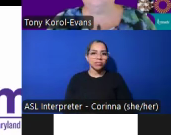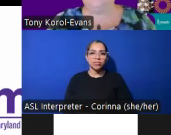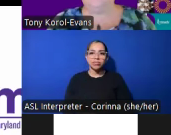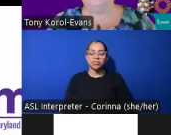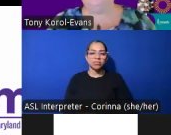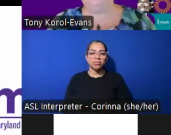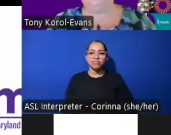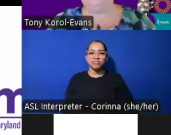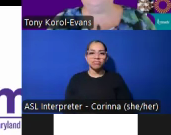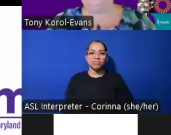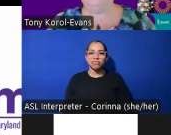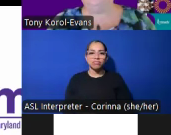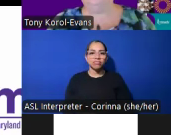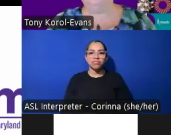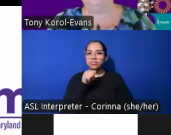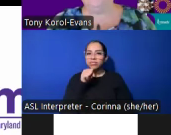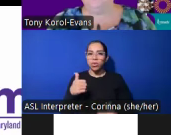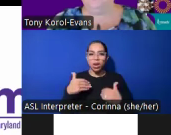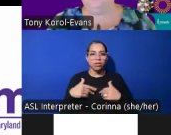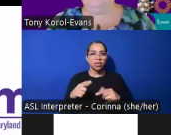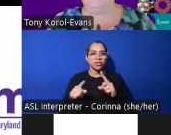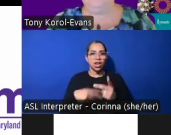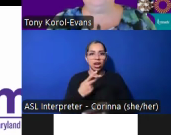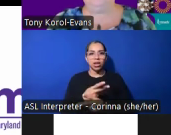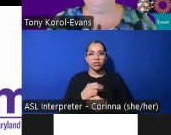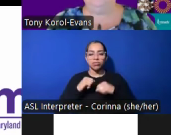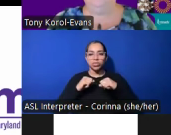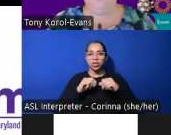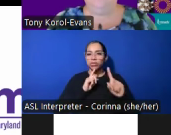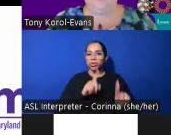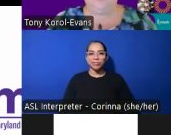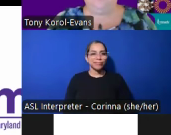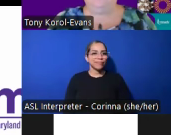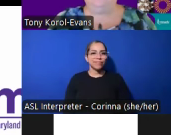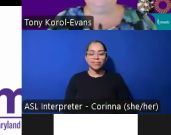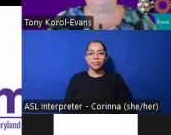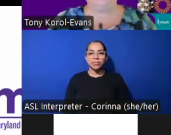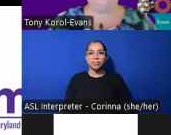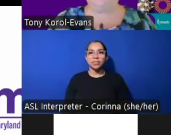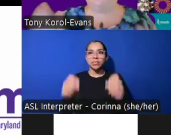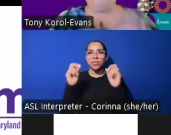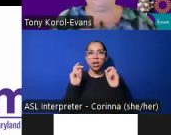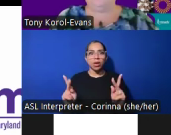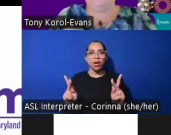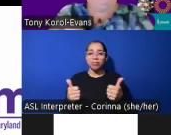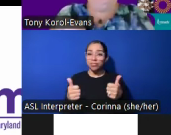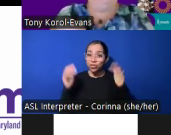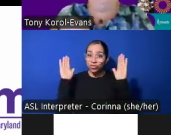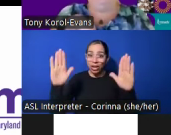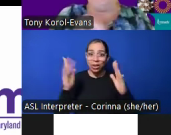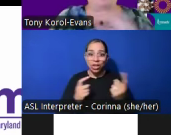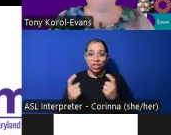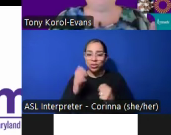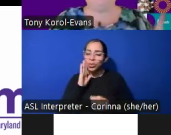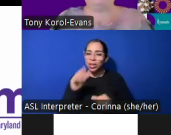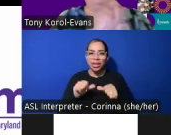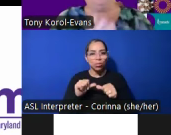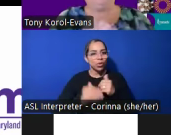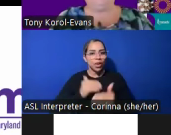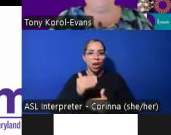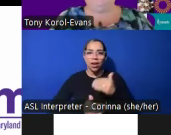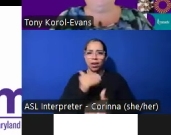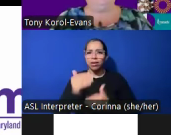There is not a different order. All right. Okay, great questions. We're going to keep moving on, but keep